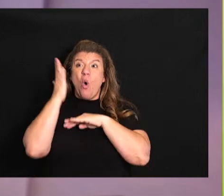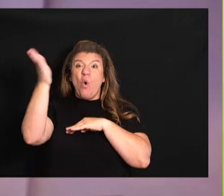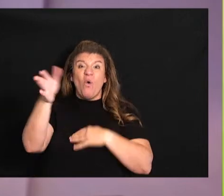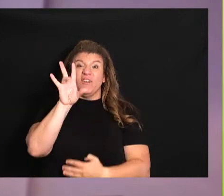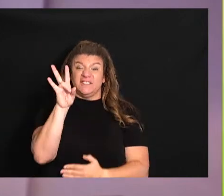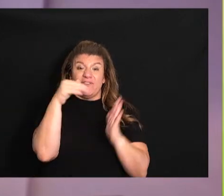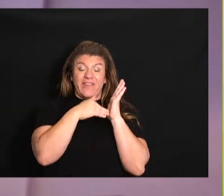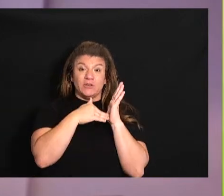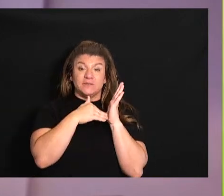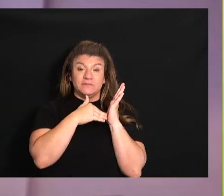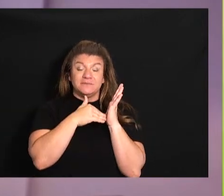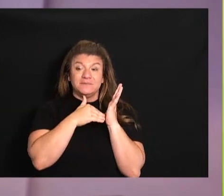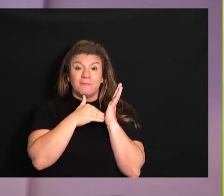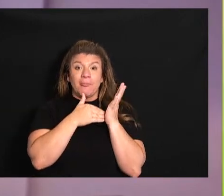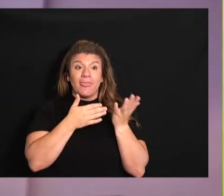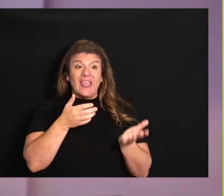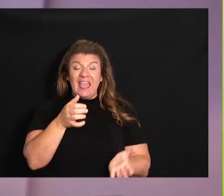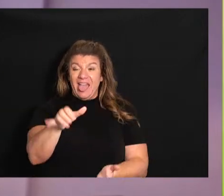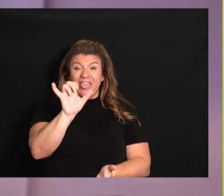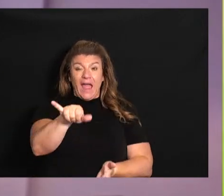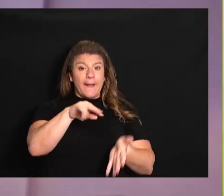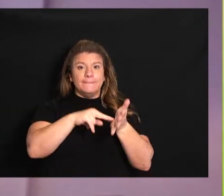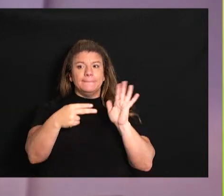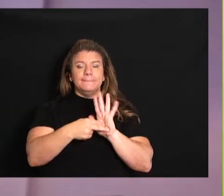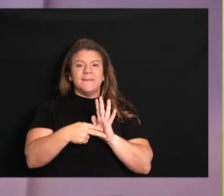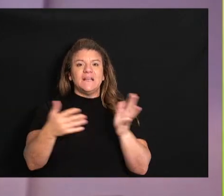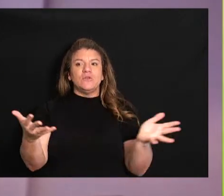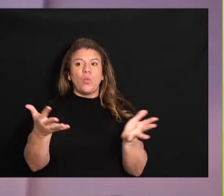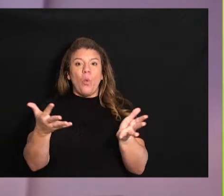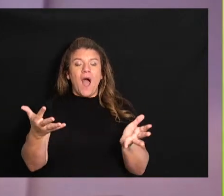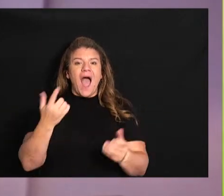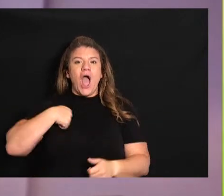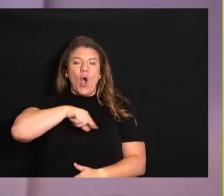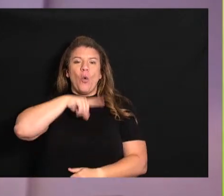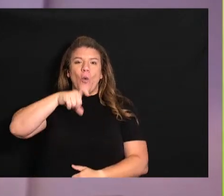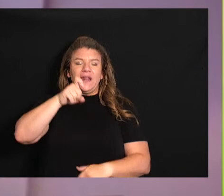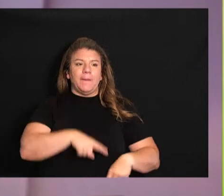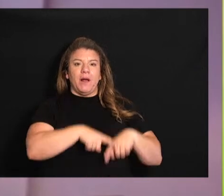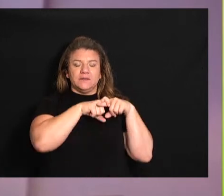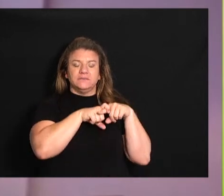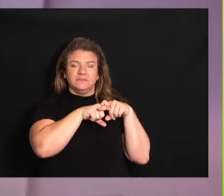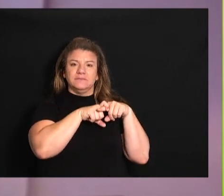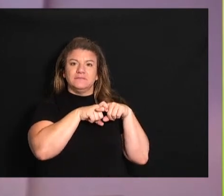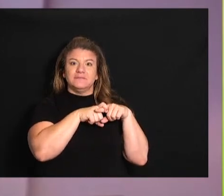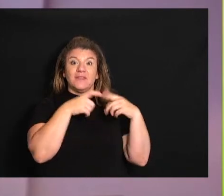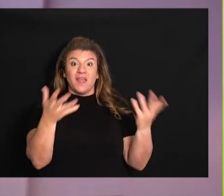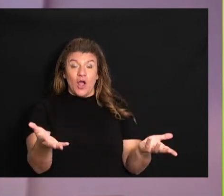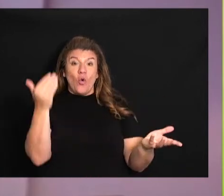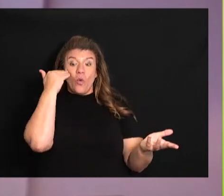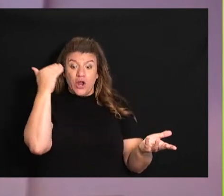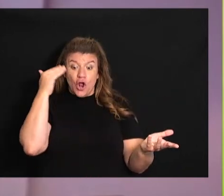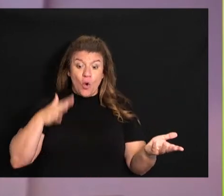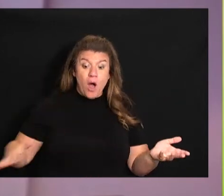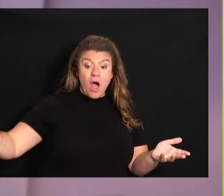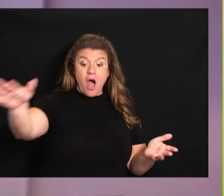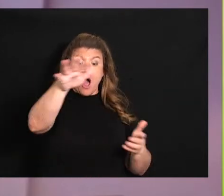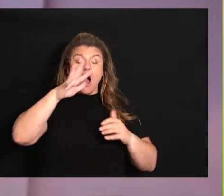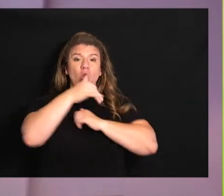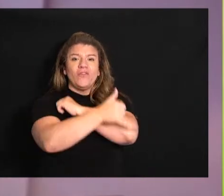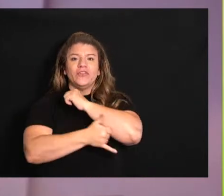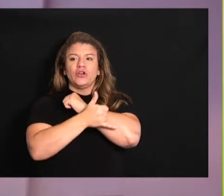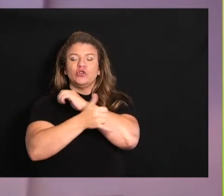7,000 mark, which should give us a moment of pause. And as we know, across the country, we've lost over 1